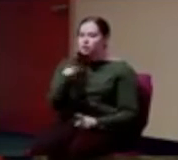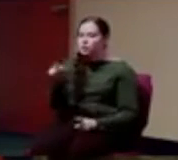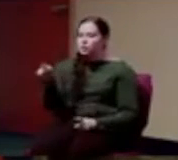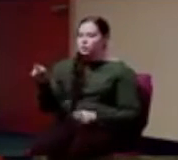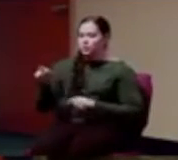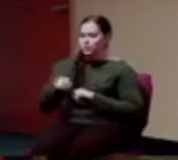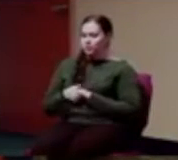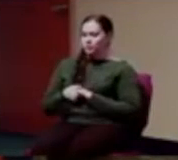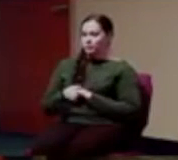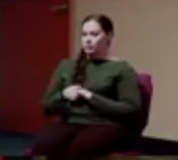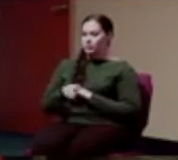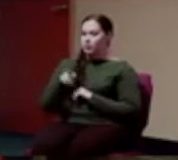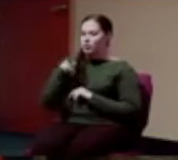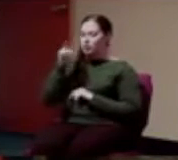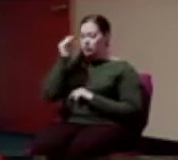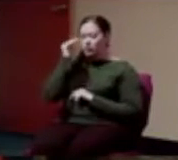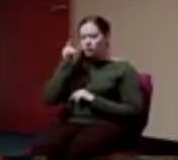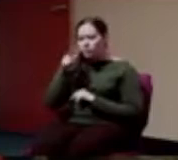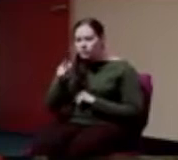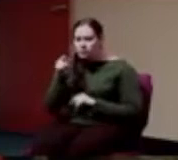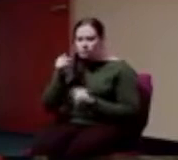knowing that you're a follower of Jesus,